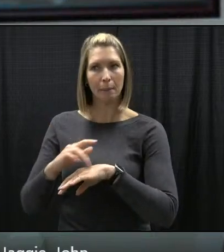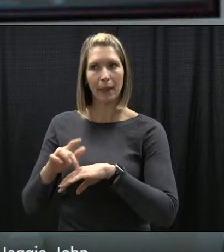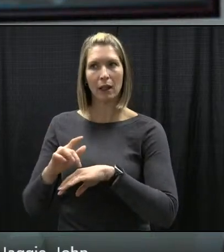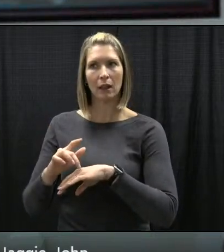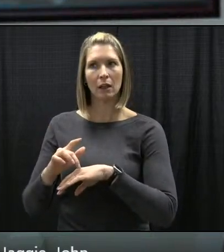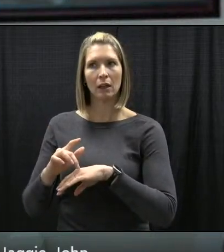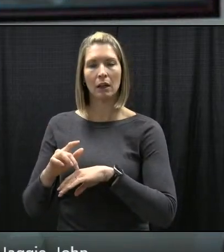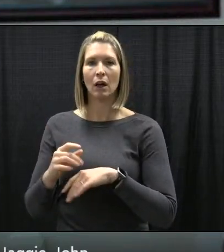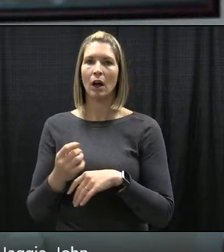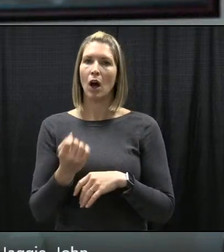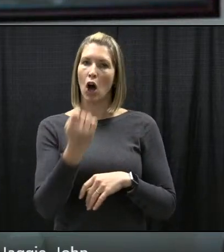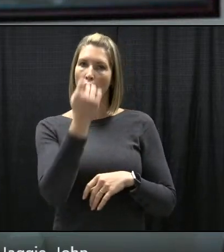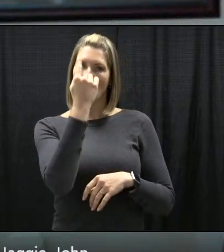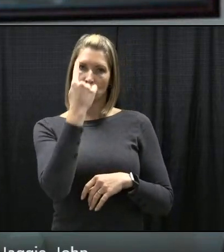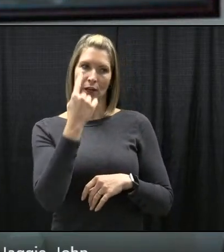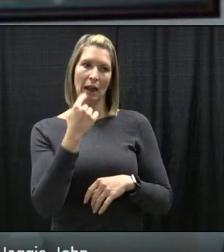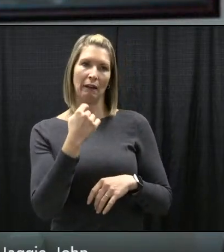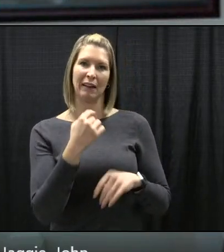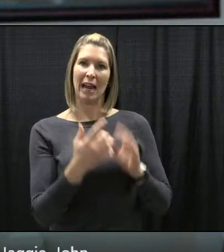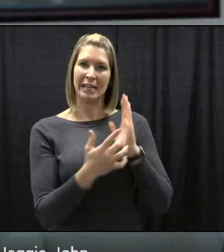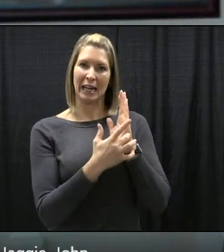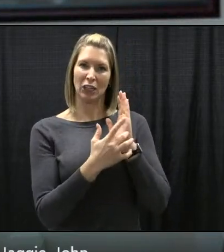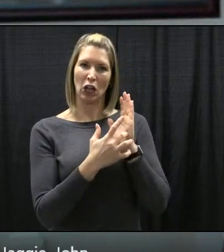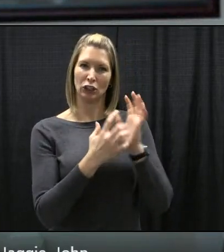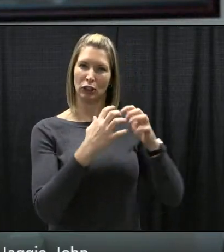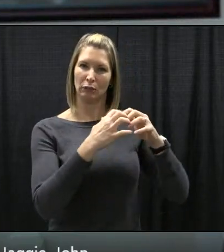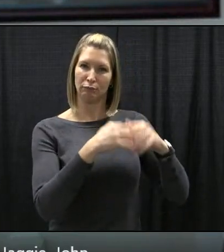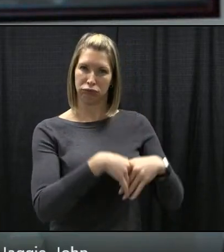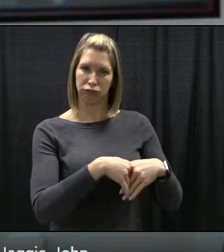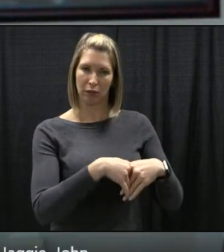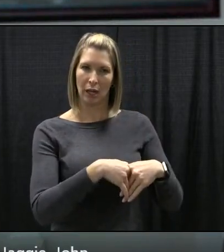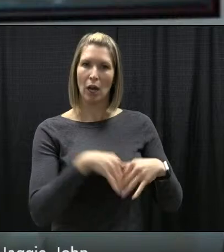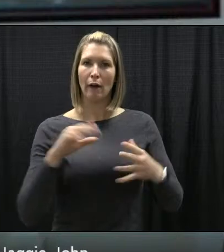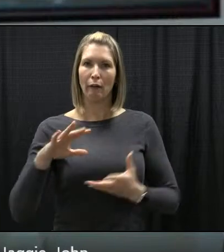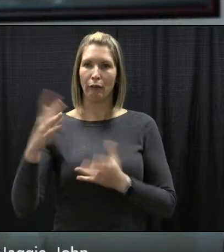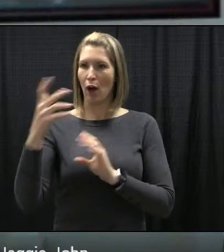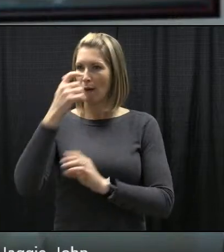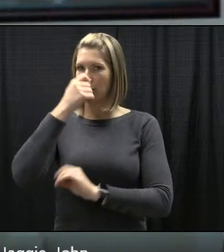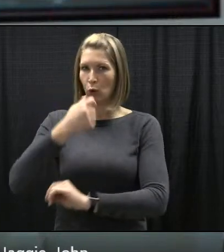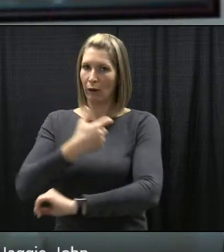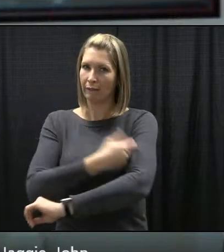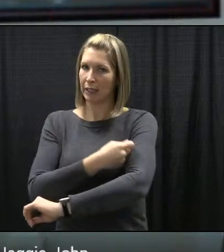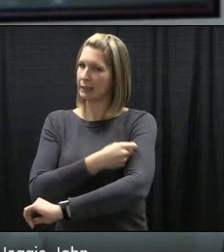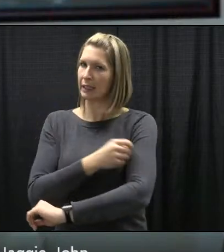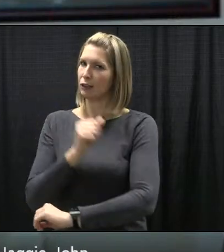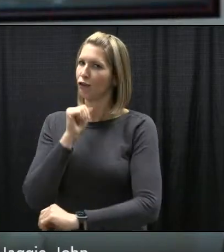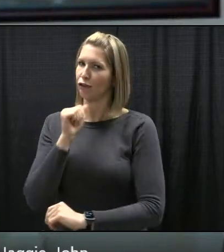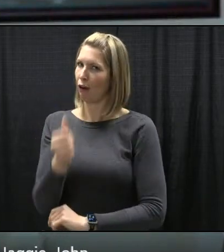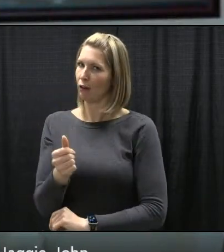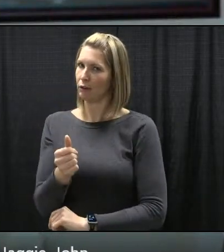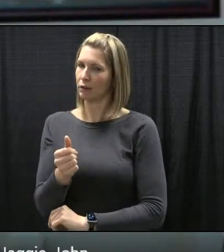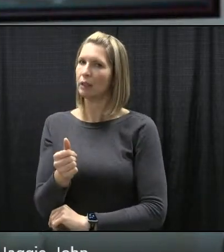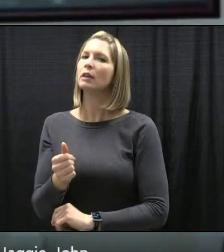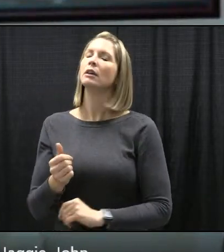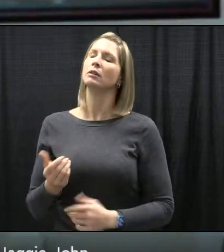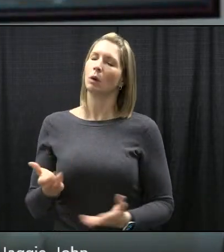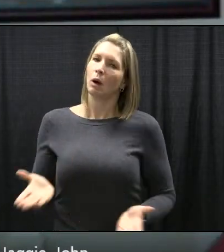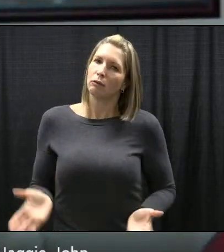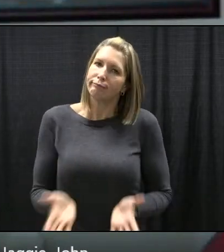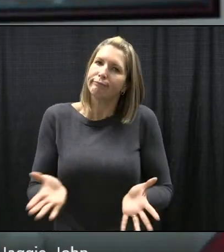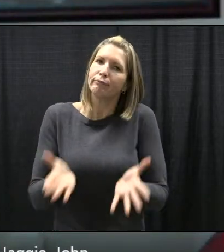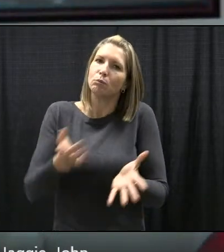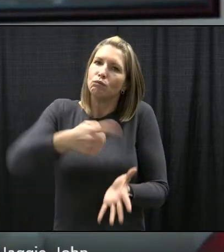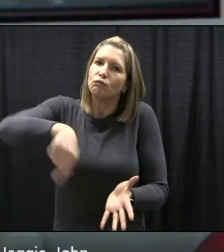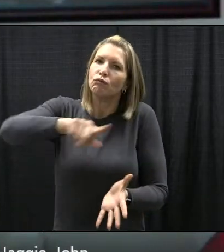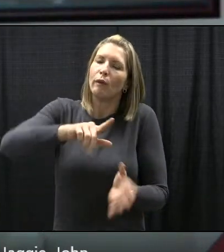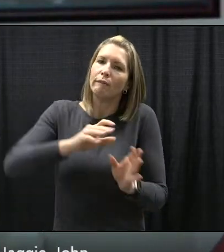not affected by the IT outage, and I would encourage everyone to protect themselves and their families. So